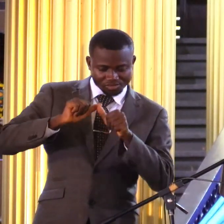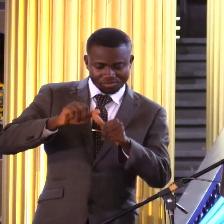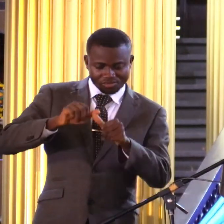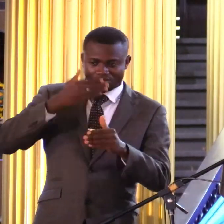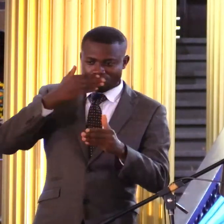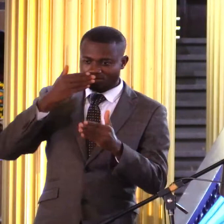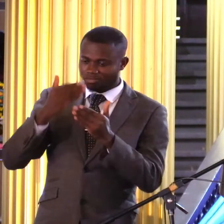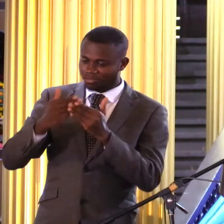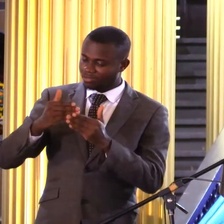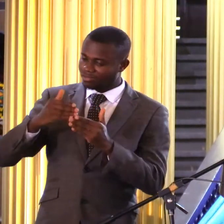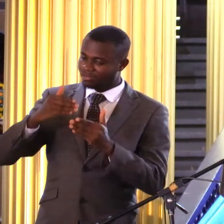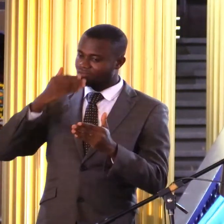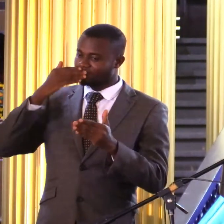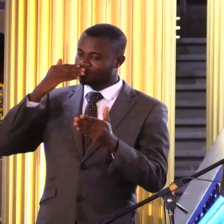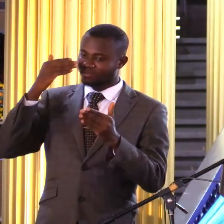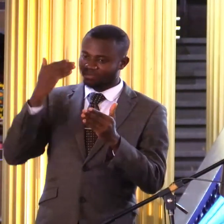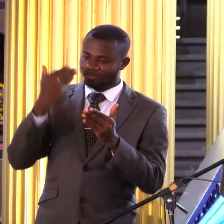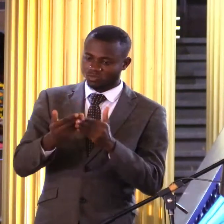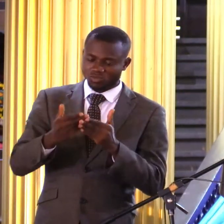More